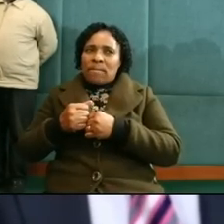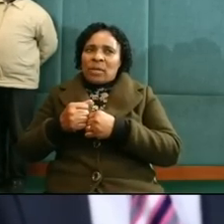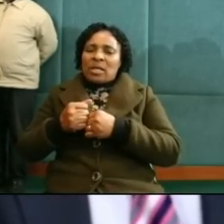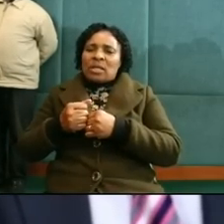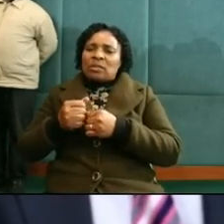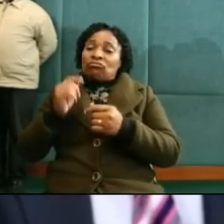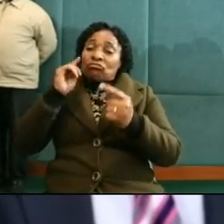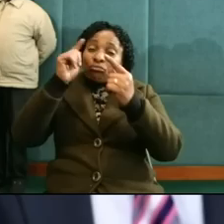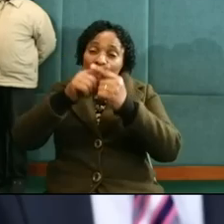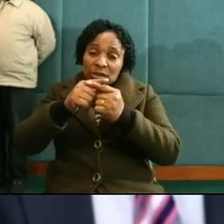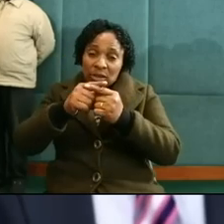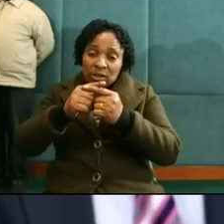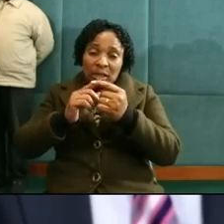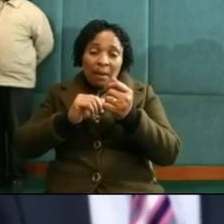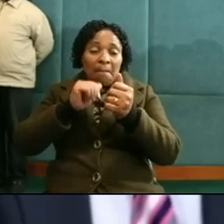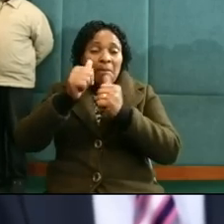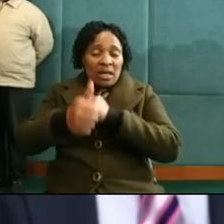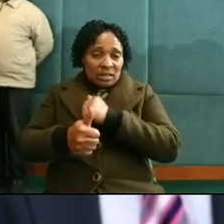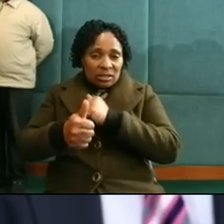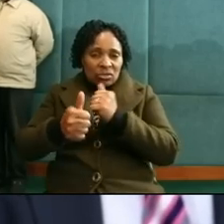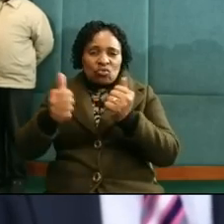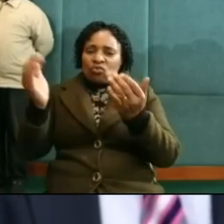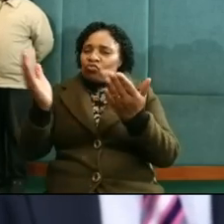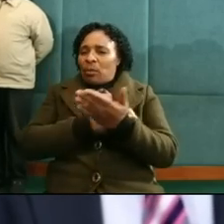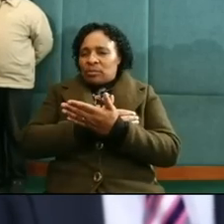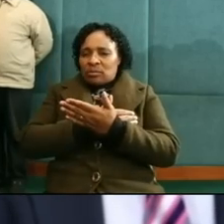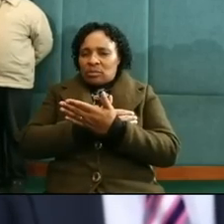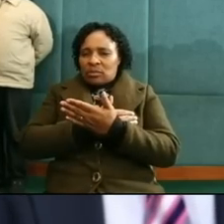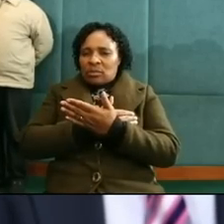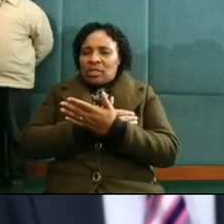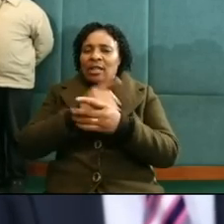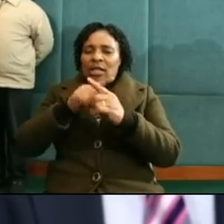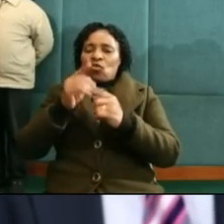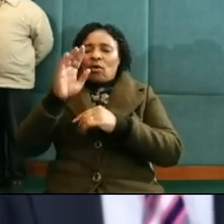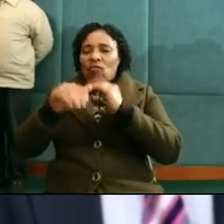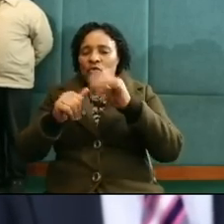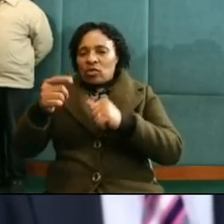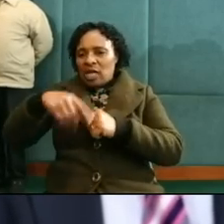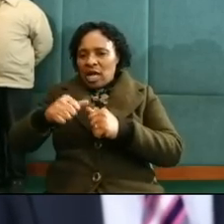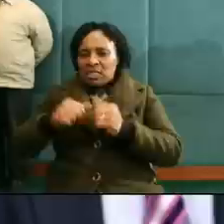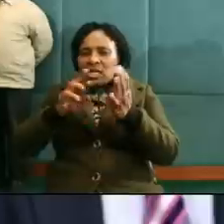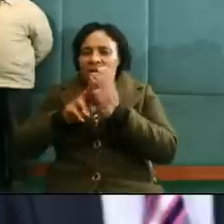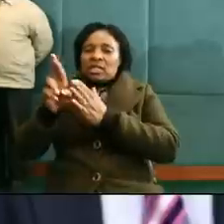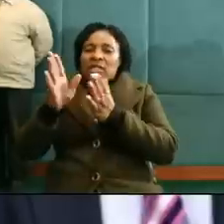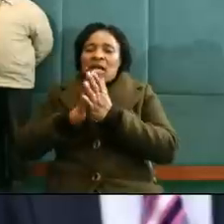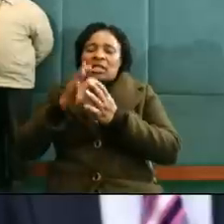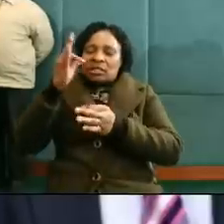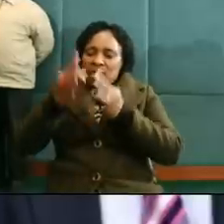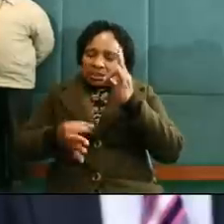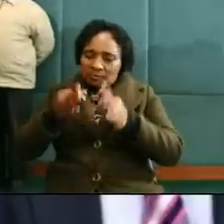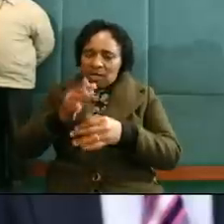past, you have written it off. And you have called us righteous and